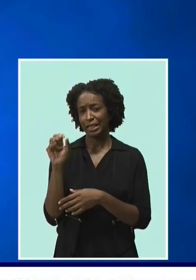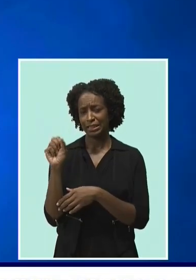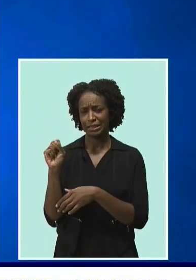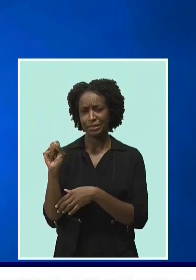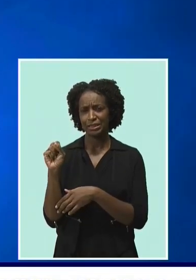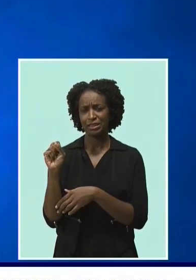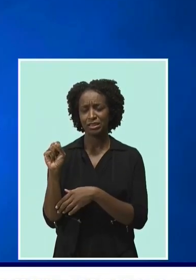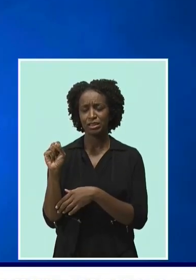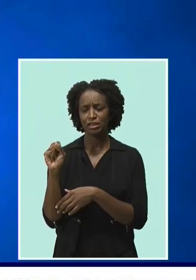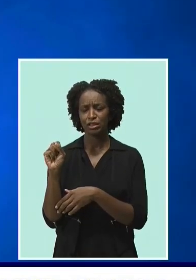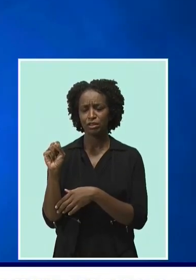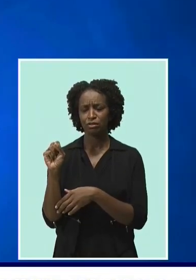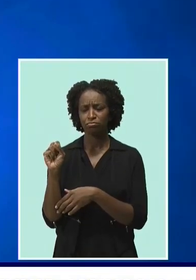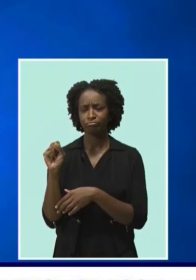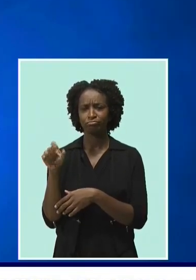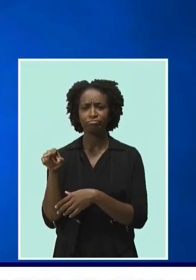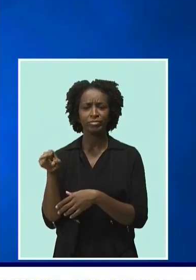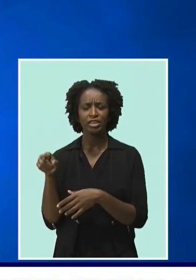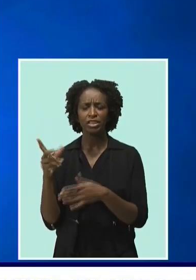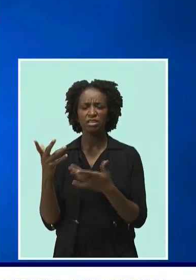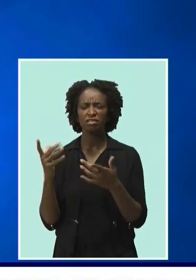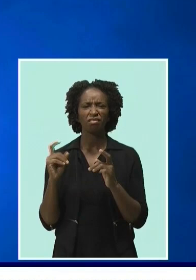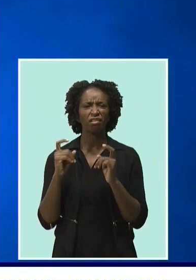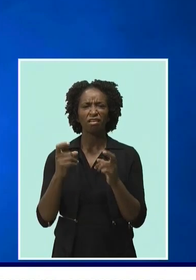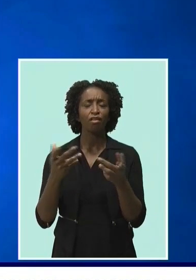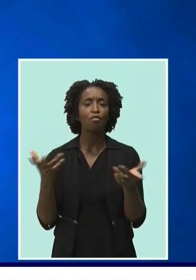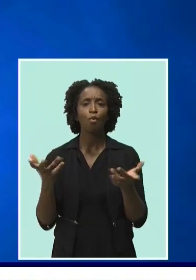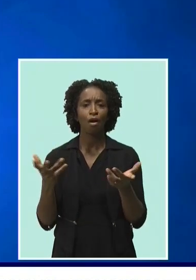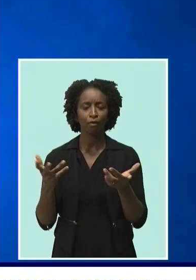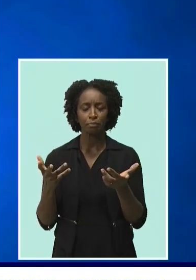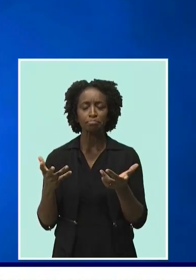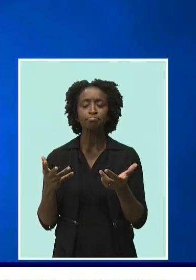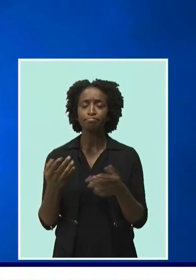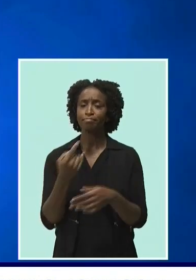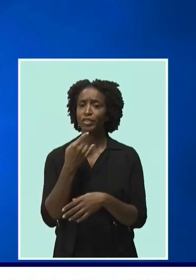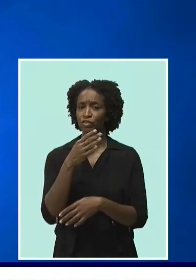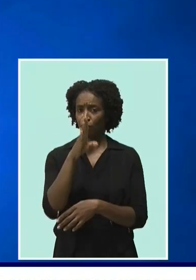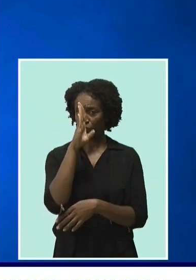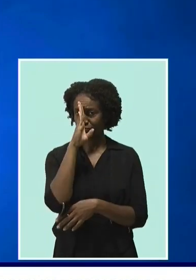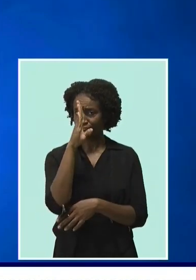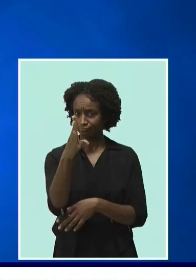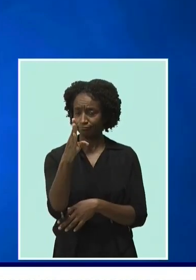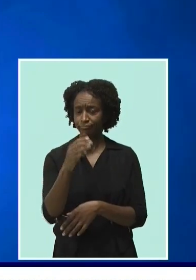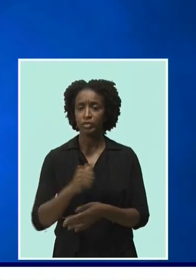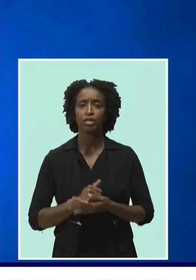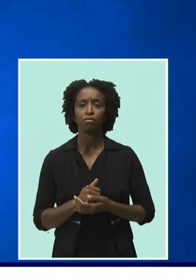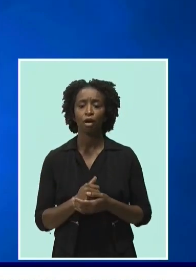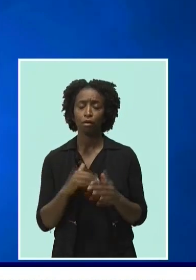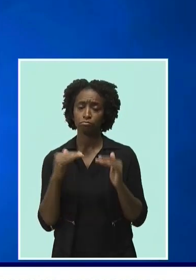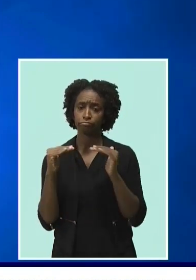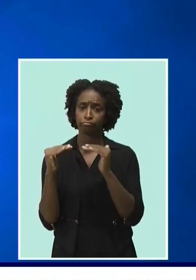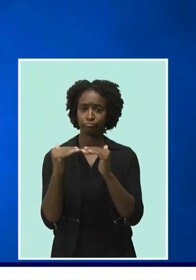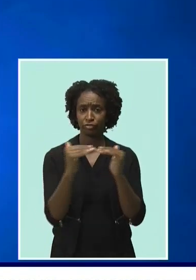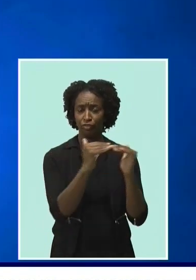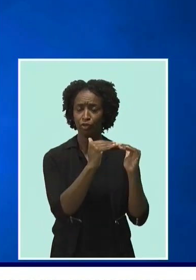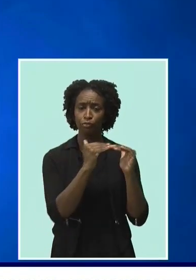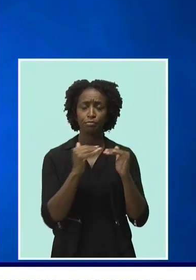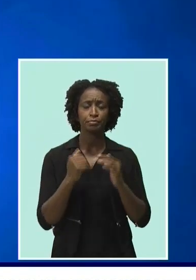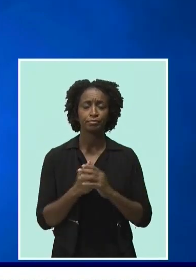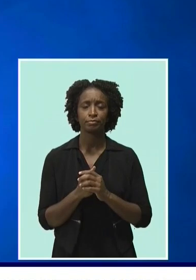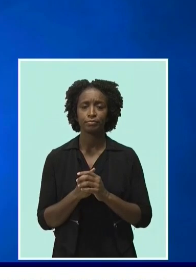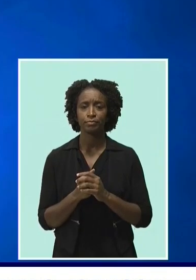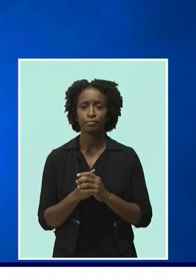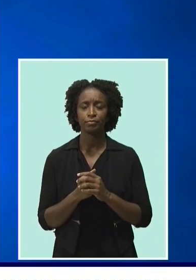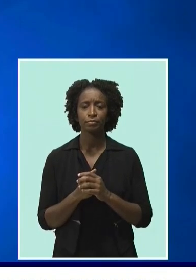made is the fact that he was so forthright and he was fair, and he was the type of